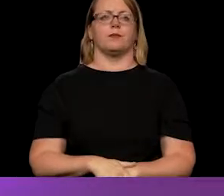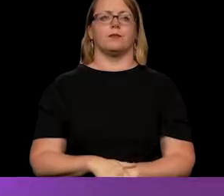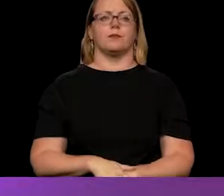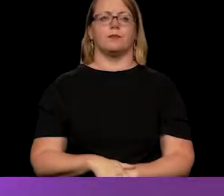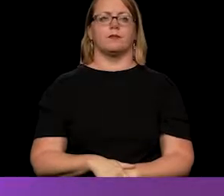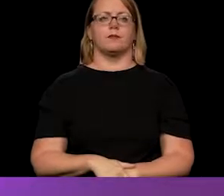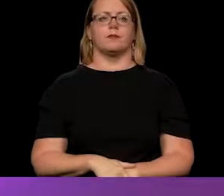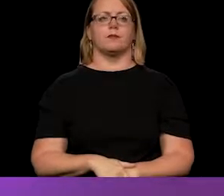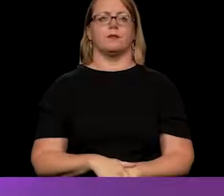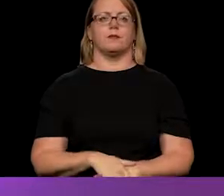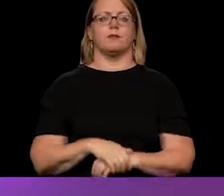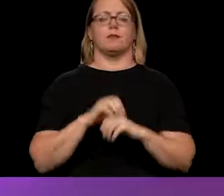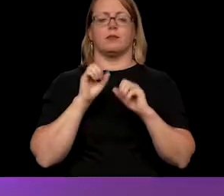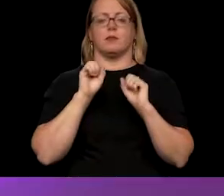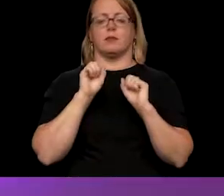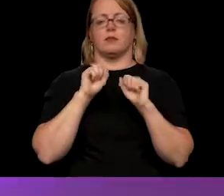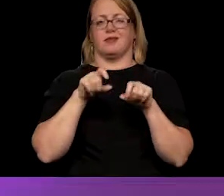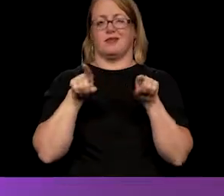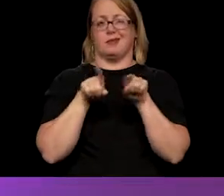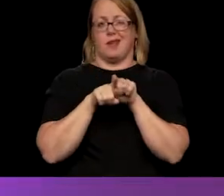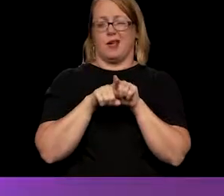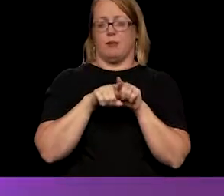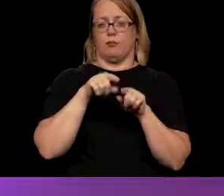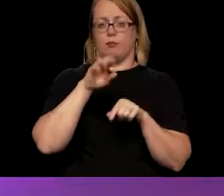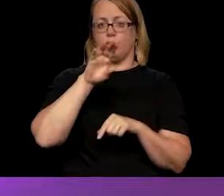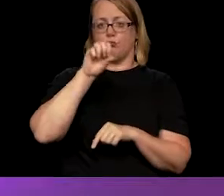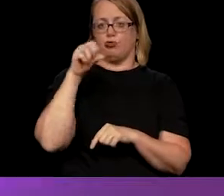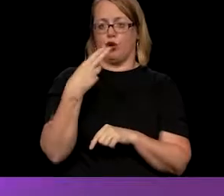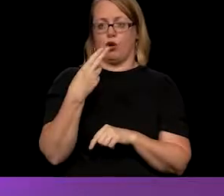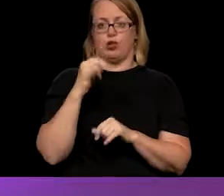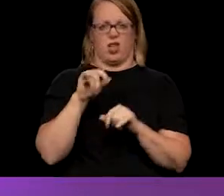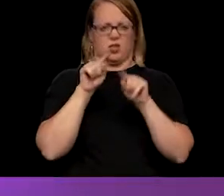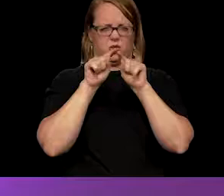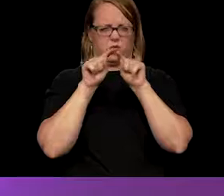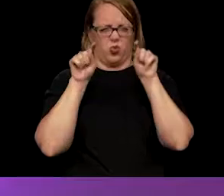going to be adding bits of black paint.